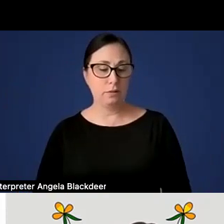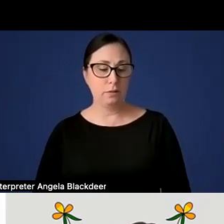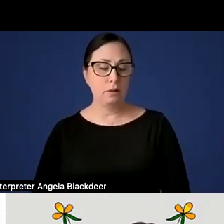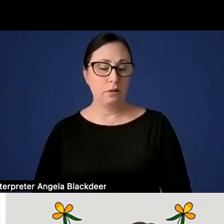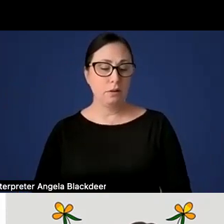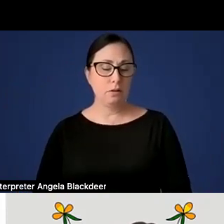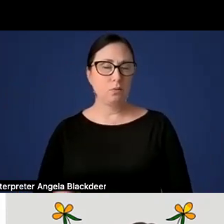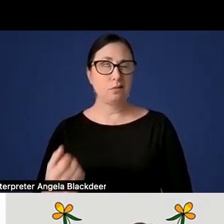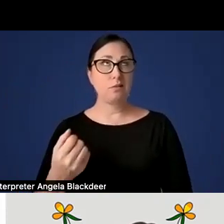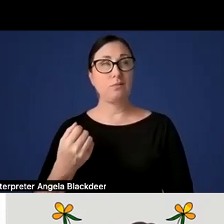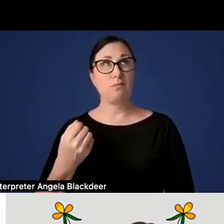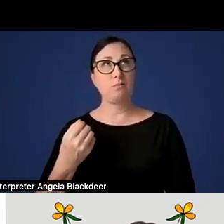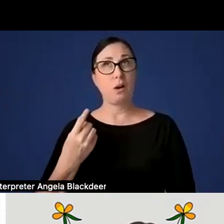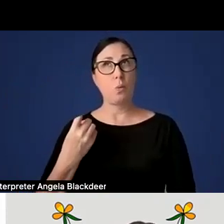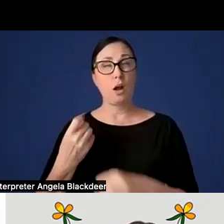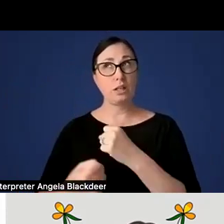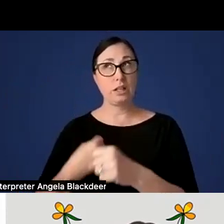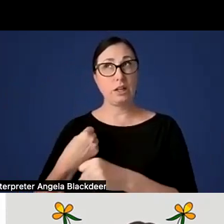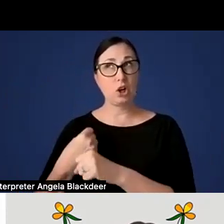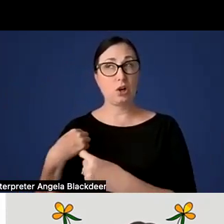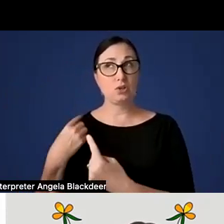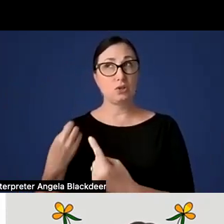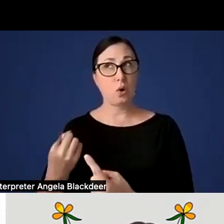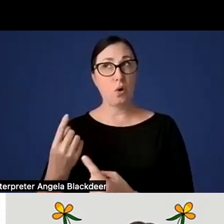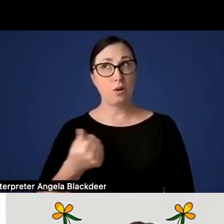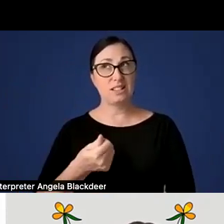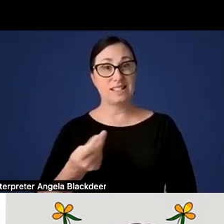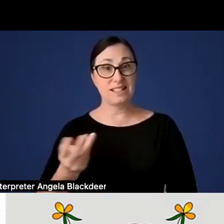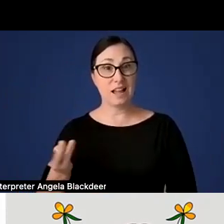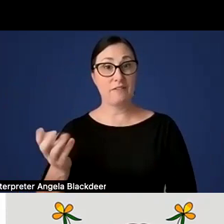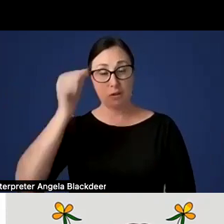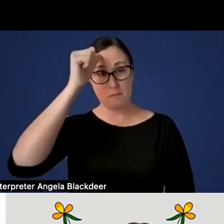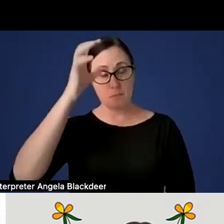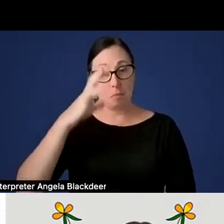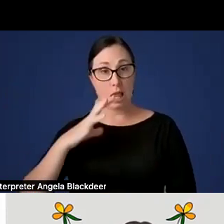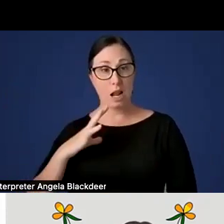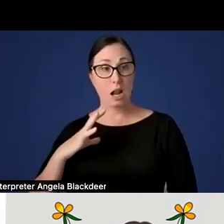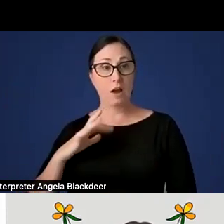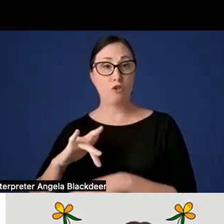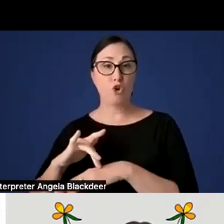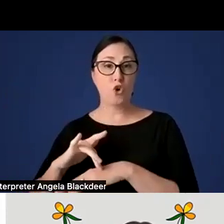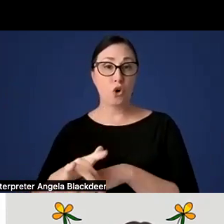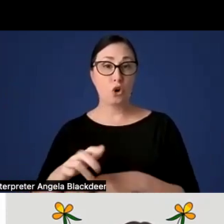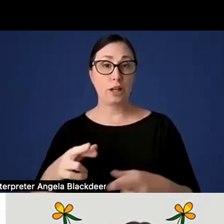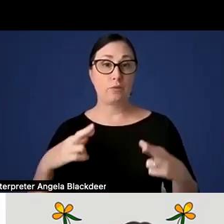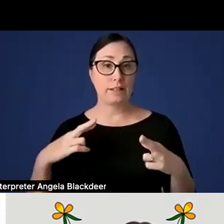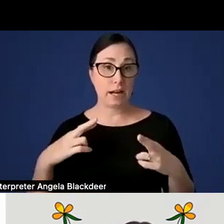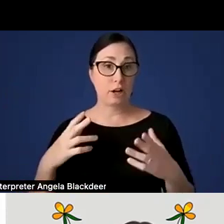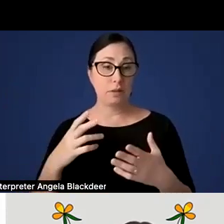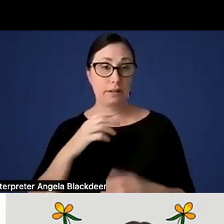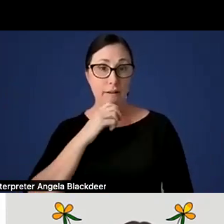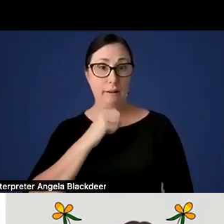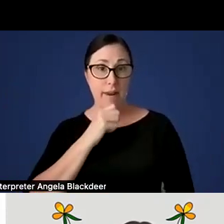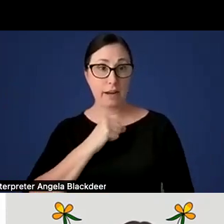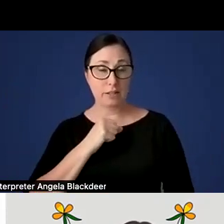a year or so where several, men of early retirement age, um, lost their lives